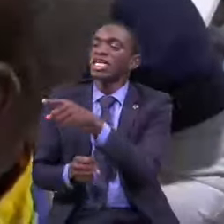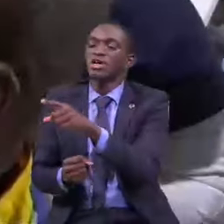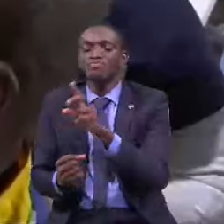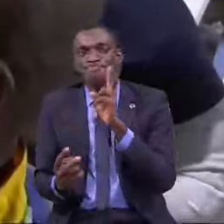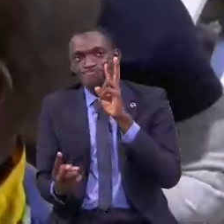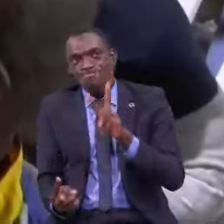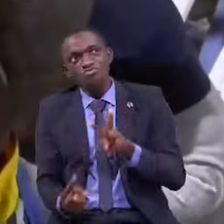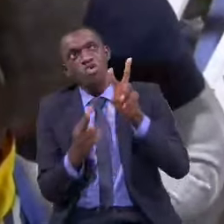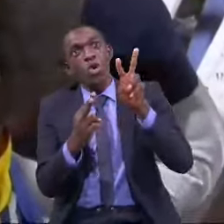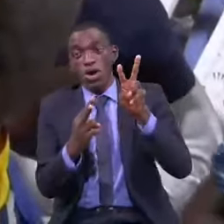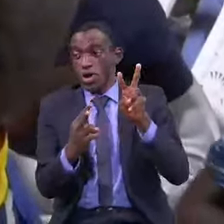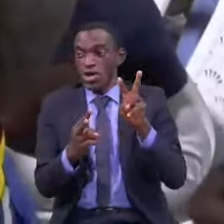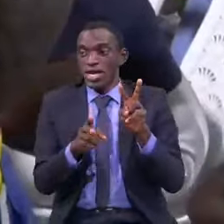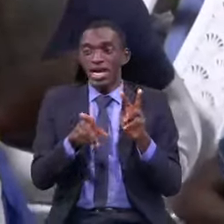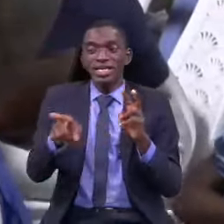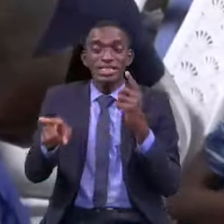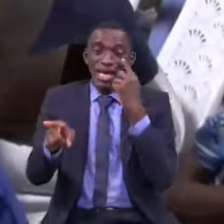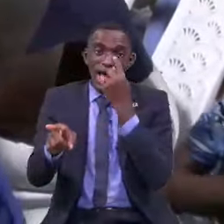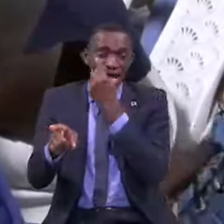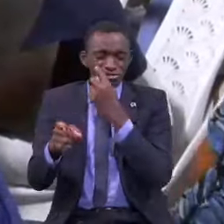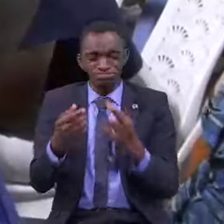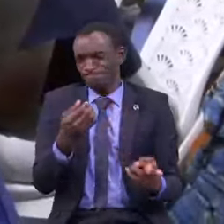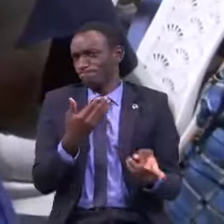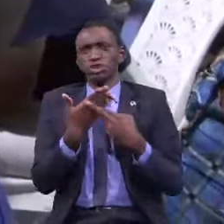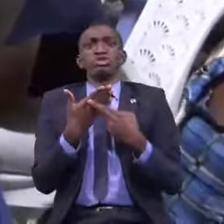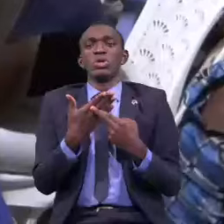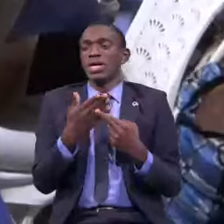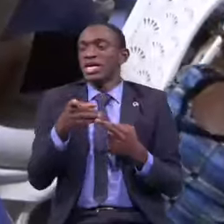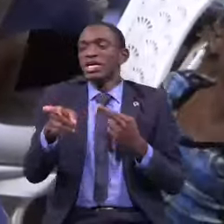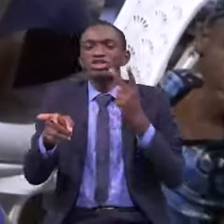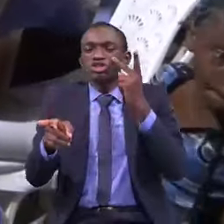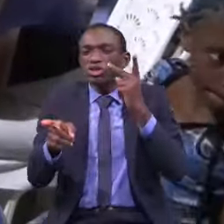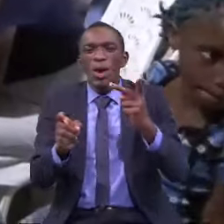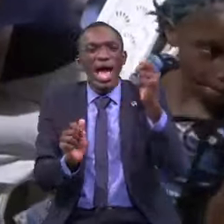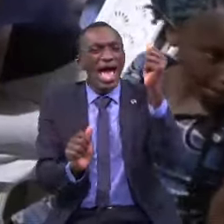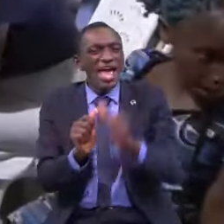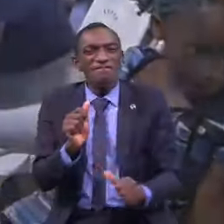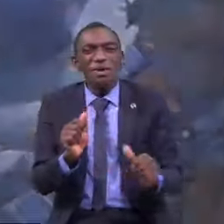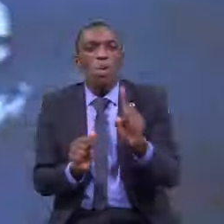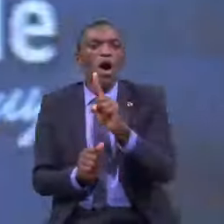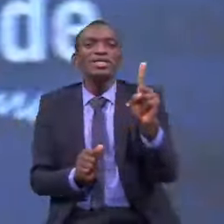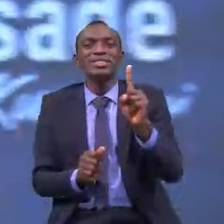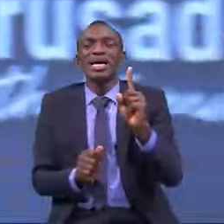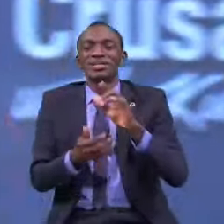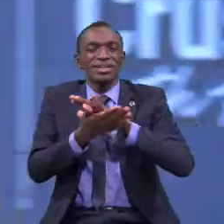was restored, and he saw every man clearly.